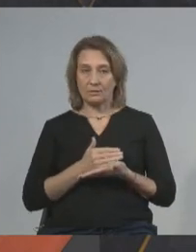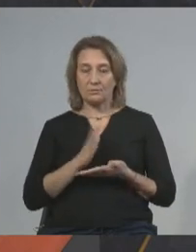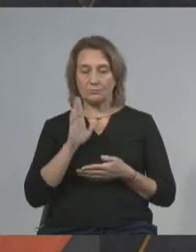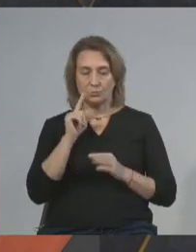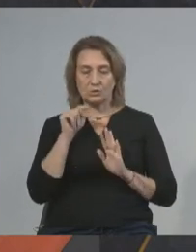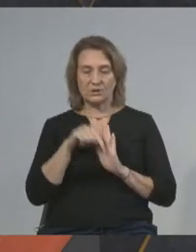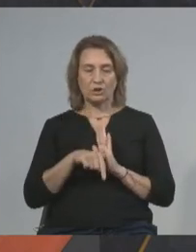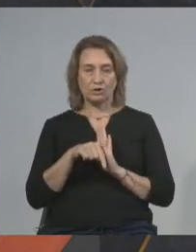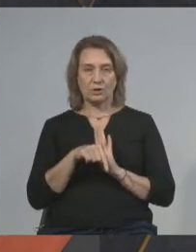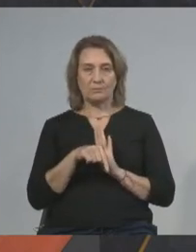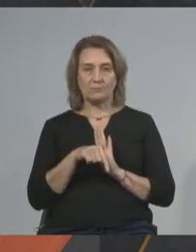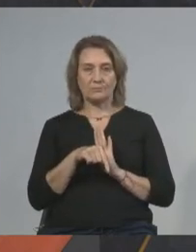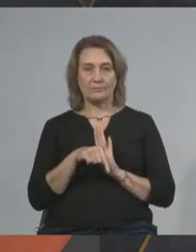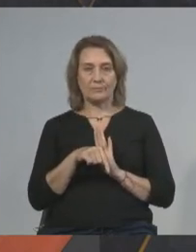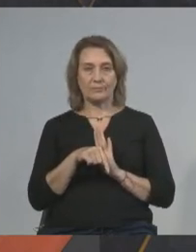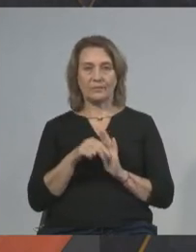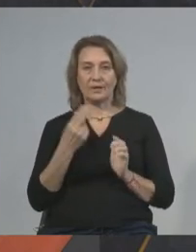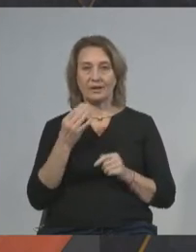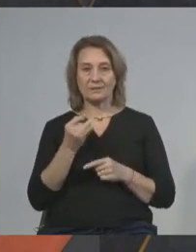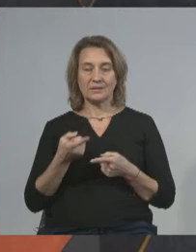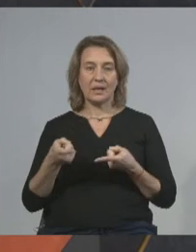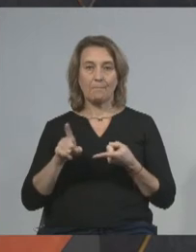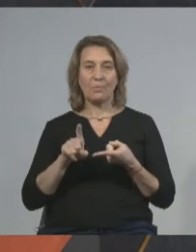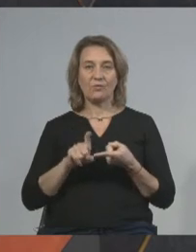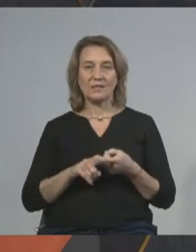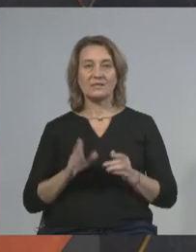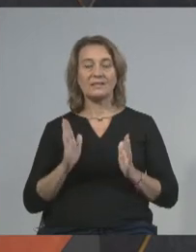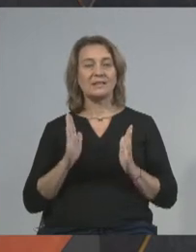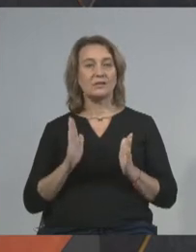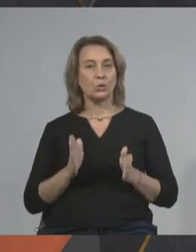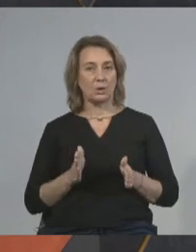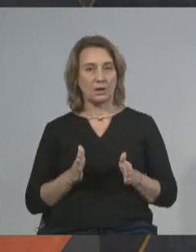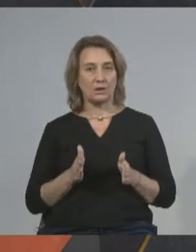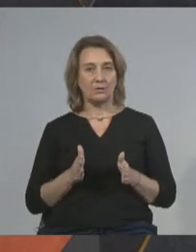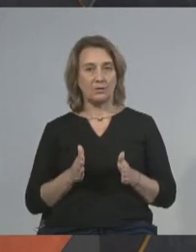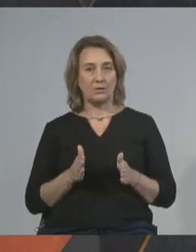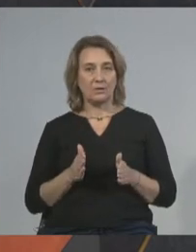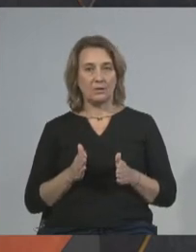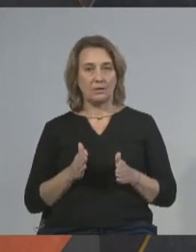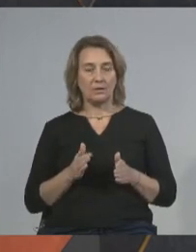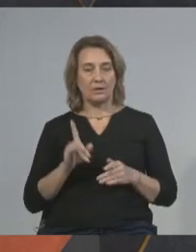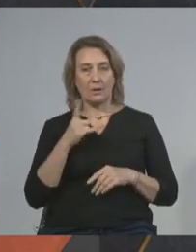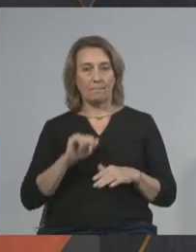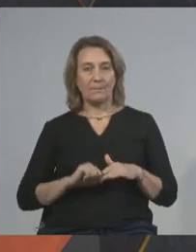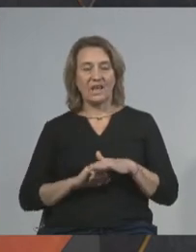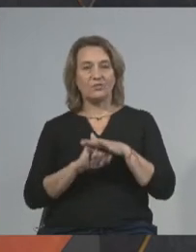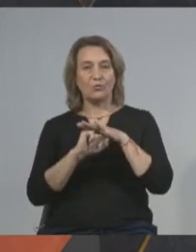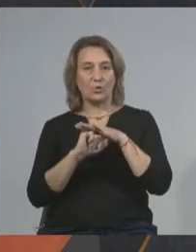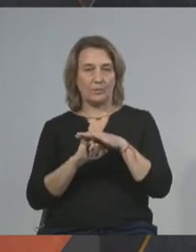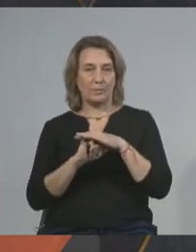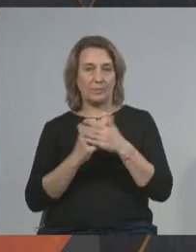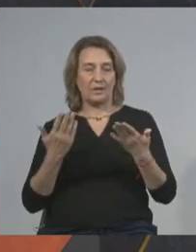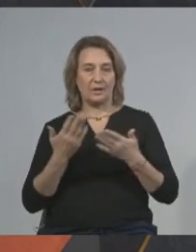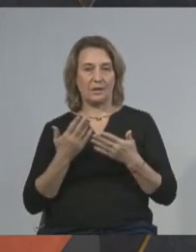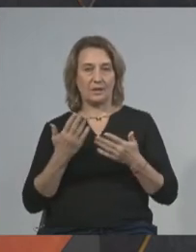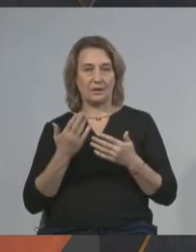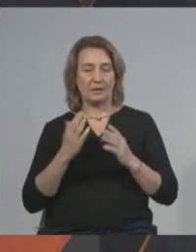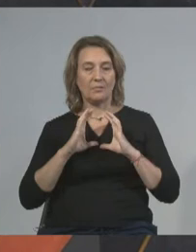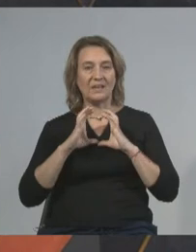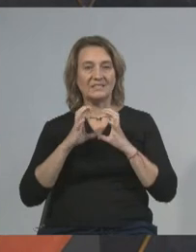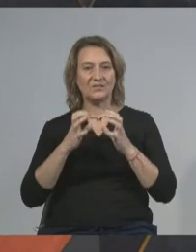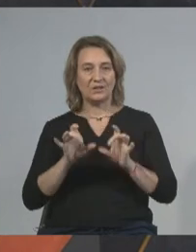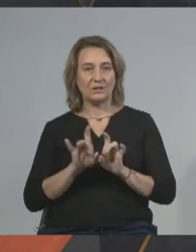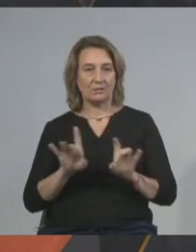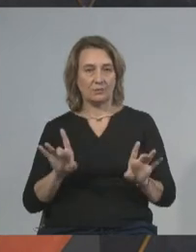programmatic will not be huge uh this is not